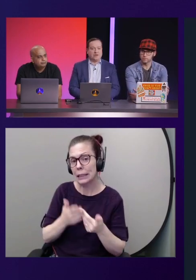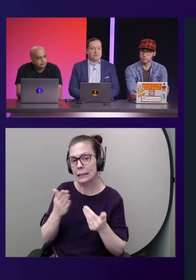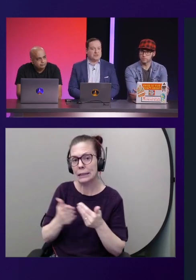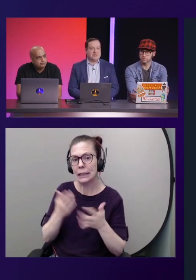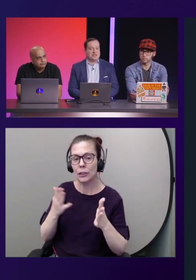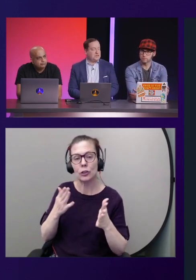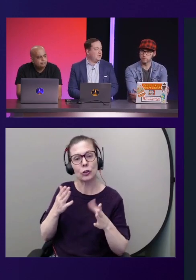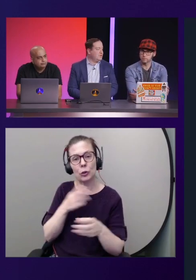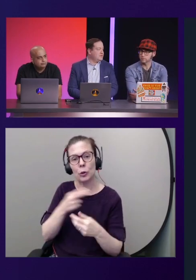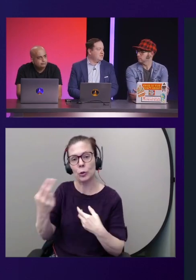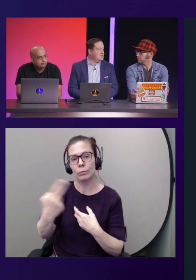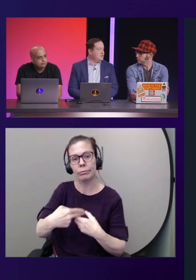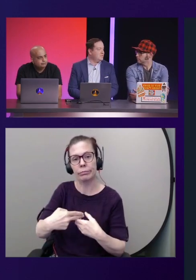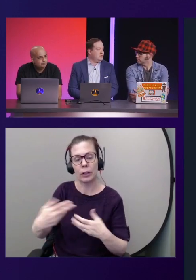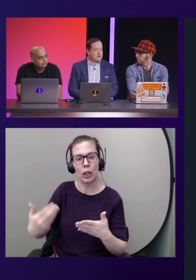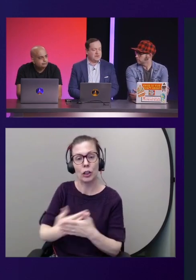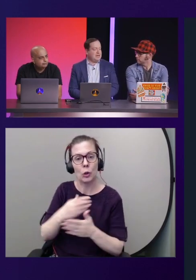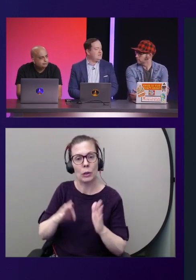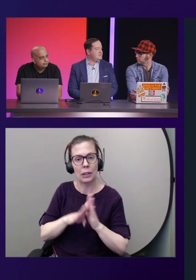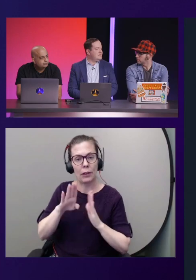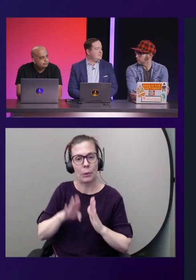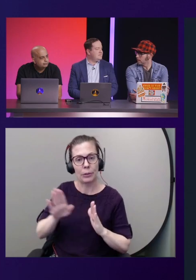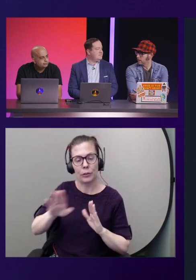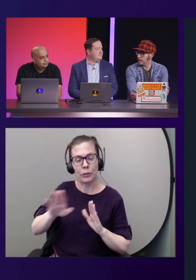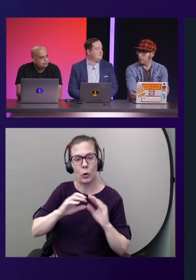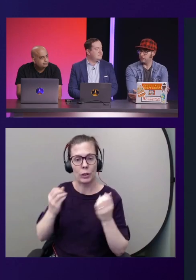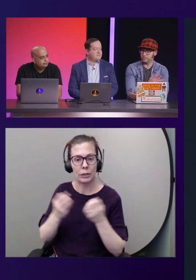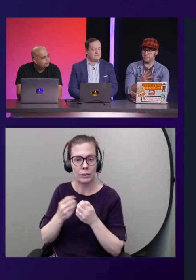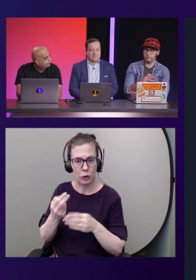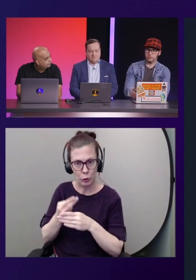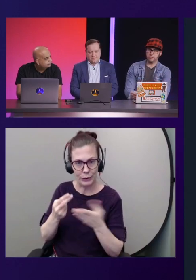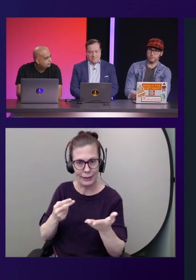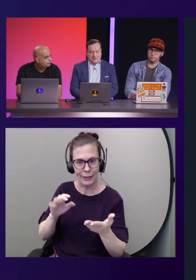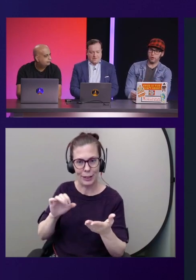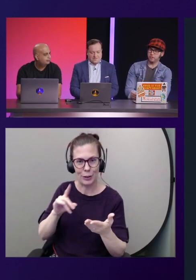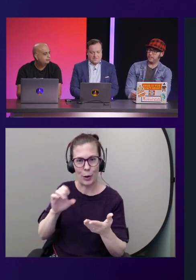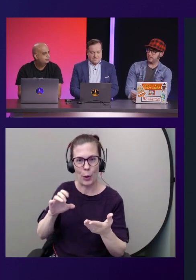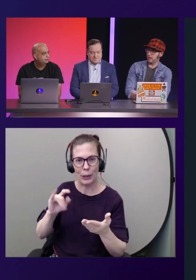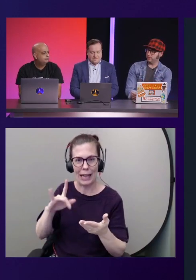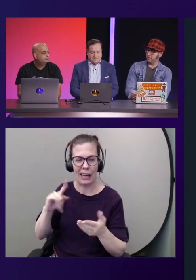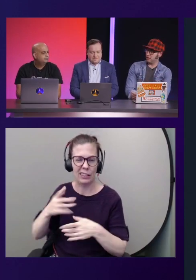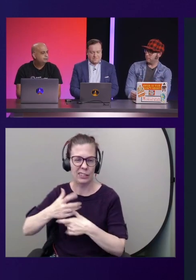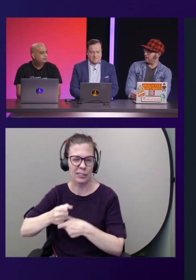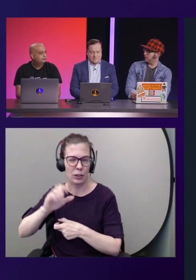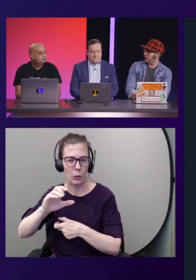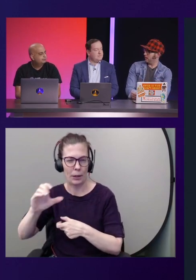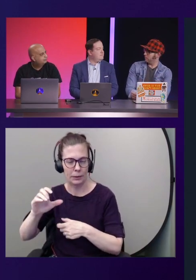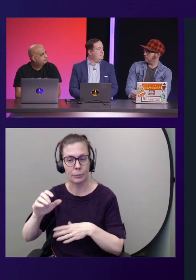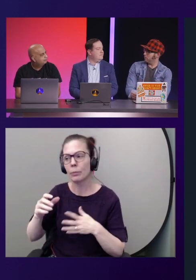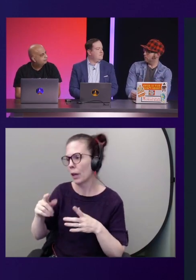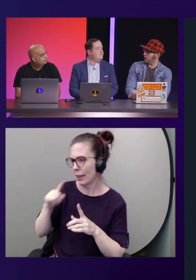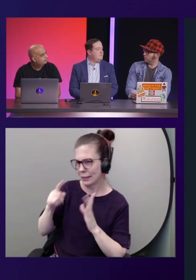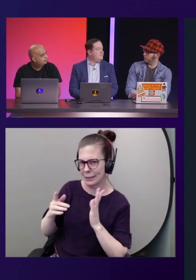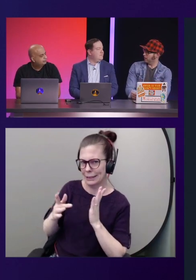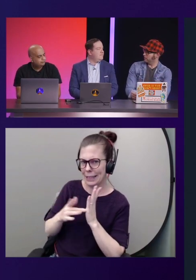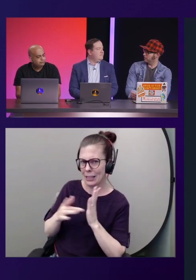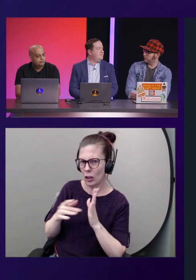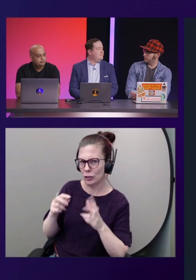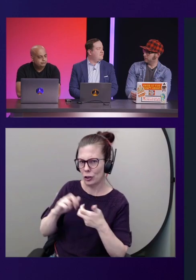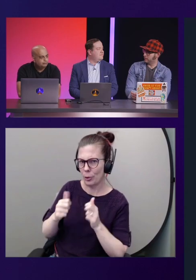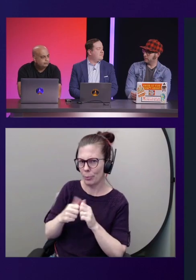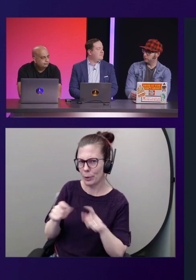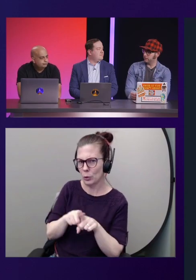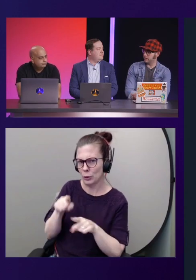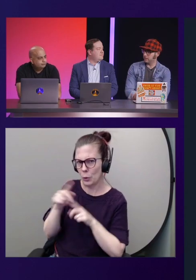new developers into your organization with CodeCatalyst. Yeah, which is both a technology problem and a people problem, right? Mm-hmm.